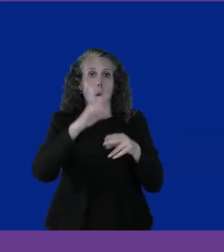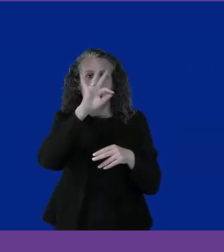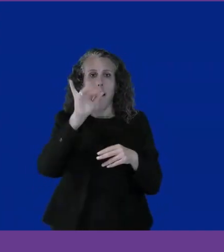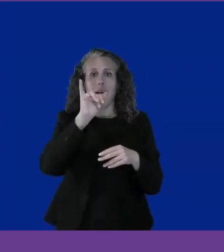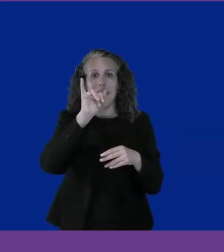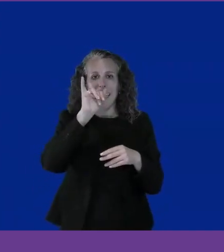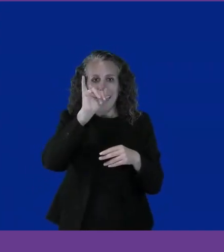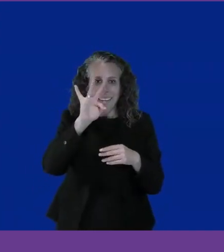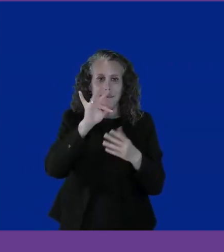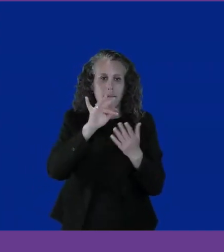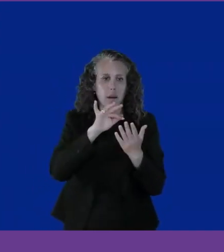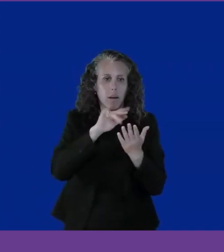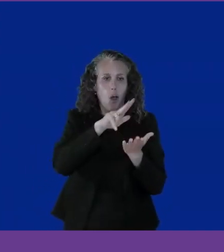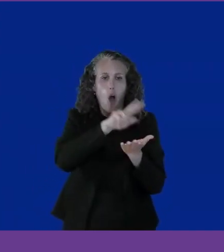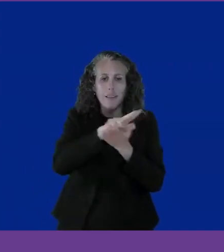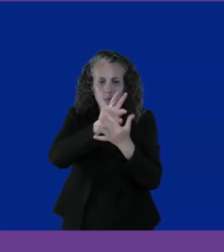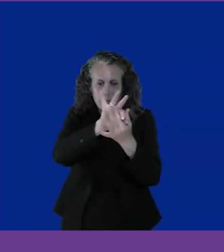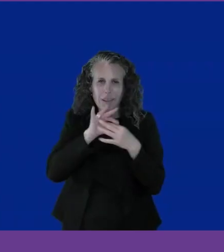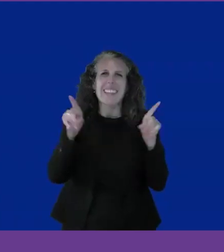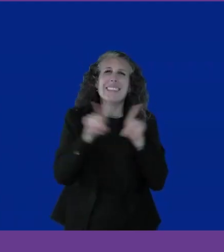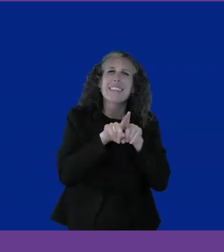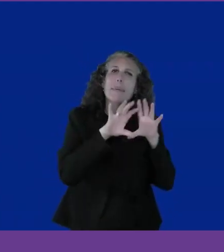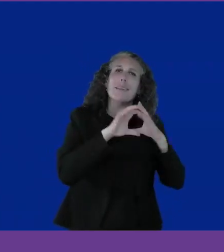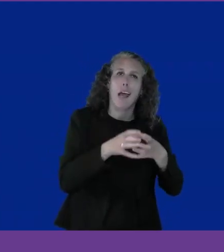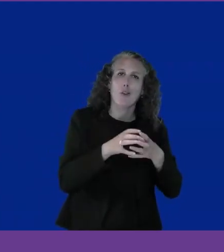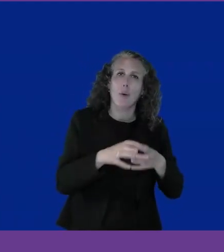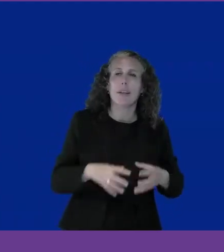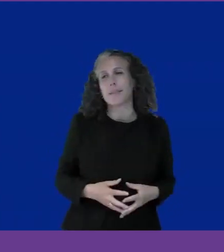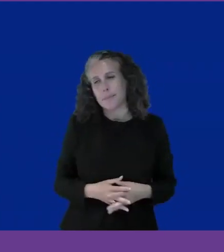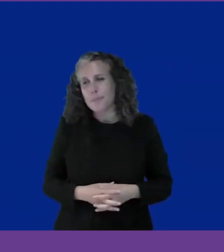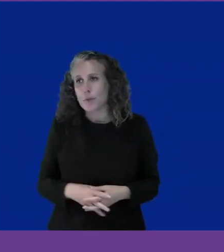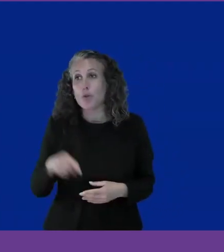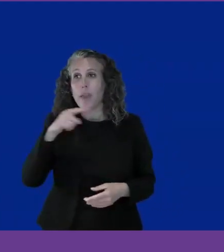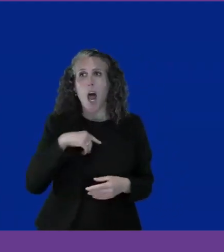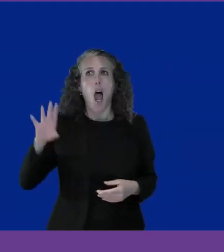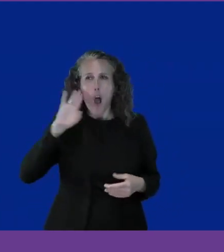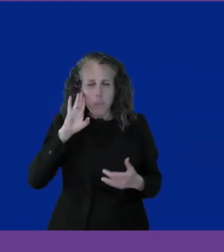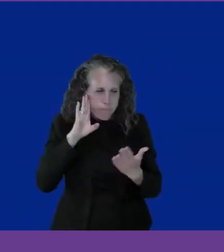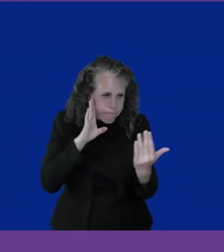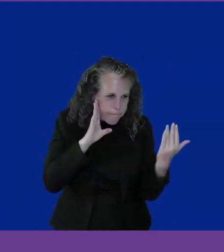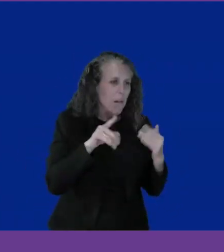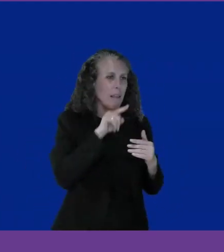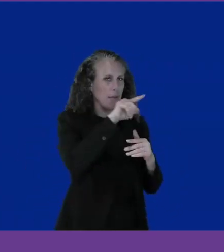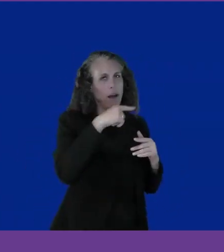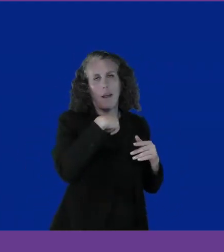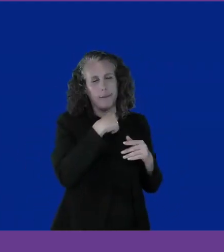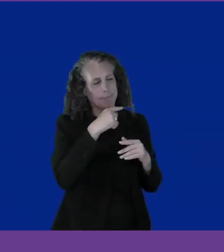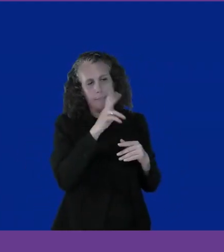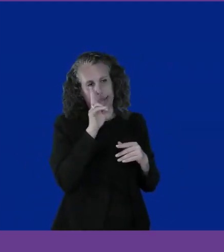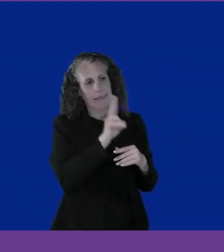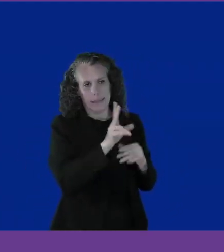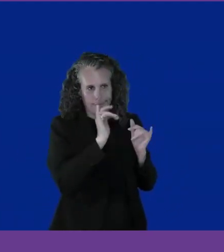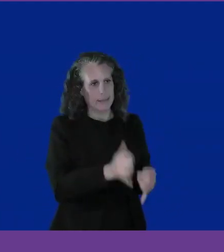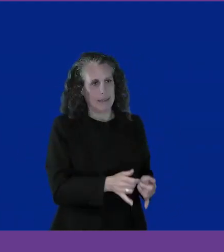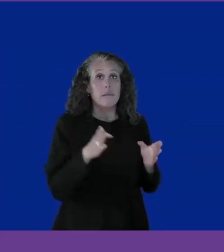category. So this was one input that was very clear to us during this consultation process. Another one was also, and by the